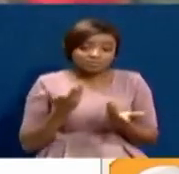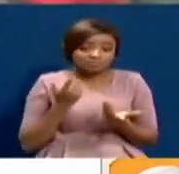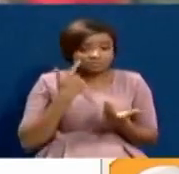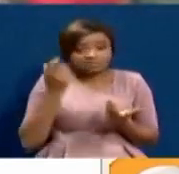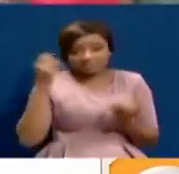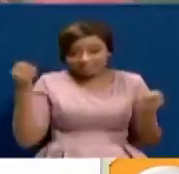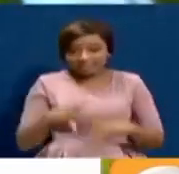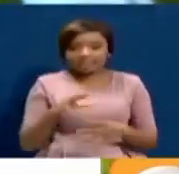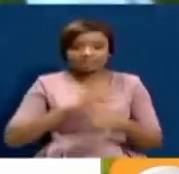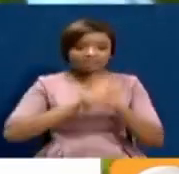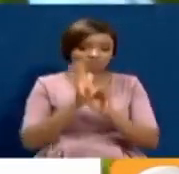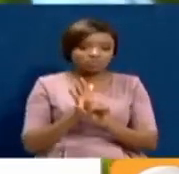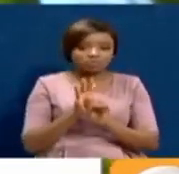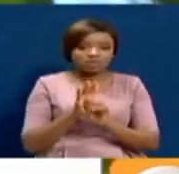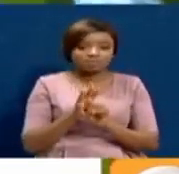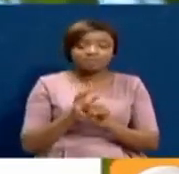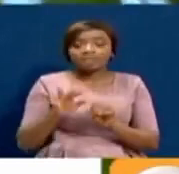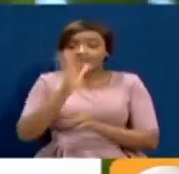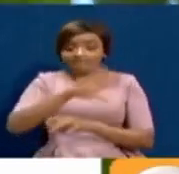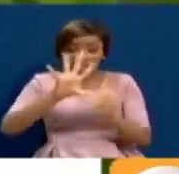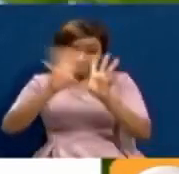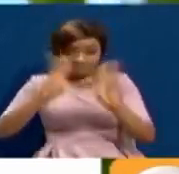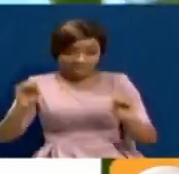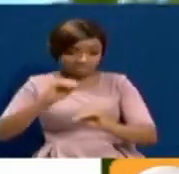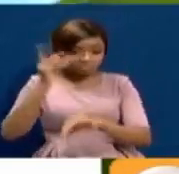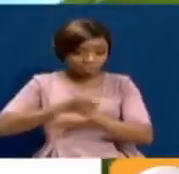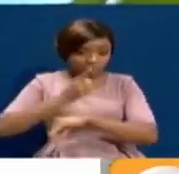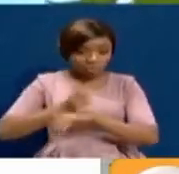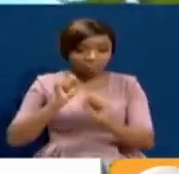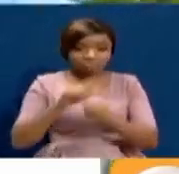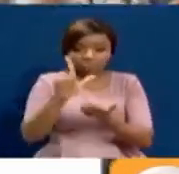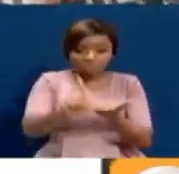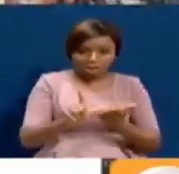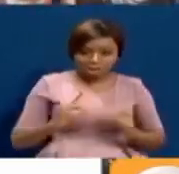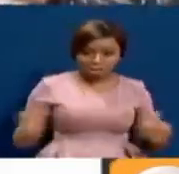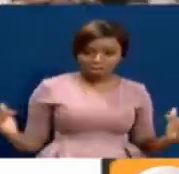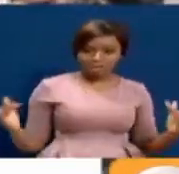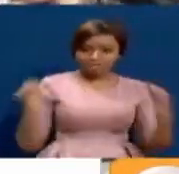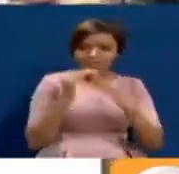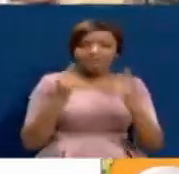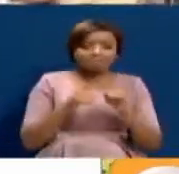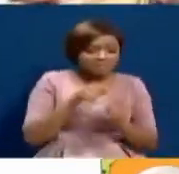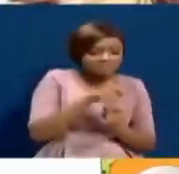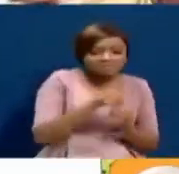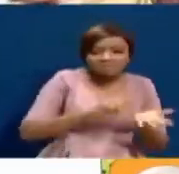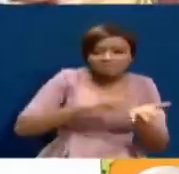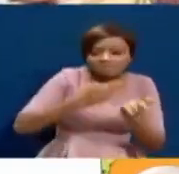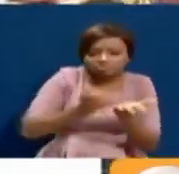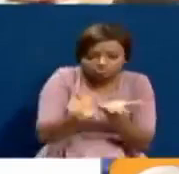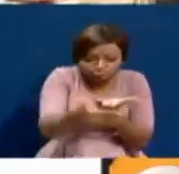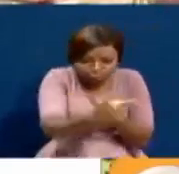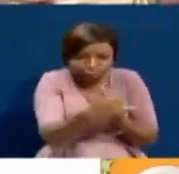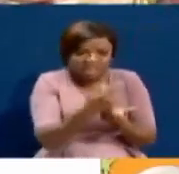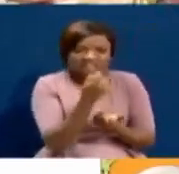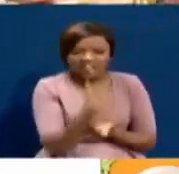the COVID-19 pandemic. The Parliament Budget Office has warned of an increased debt pressure amidst low domestic revenue collections and